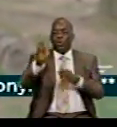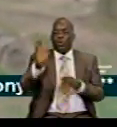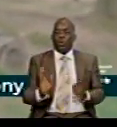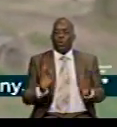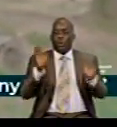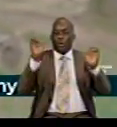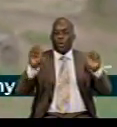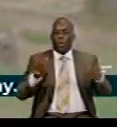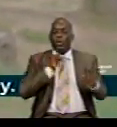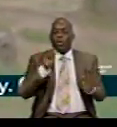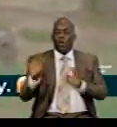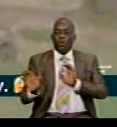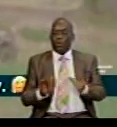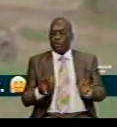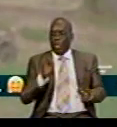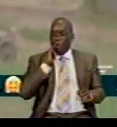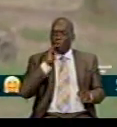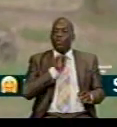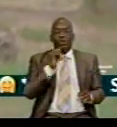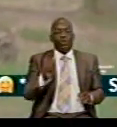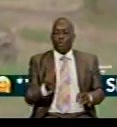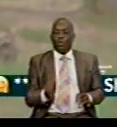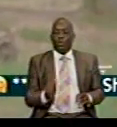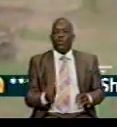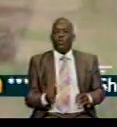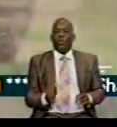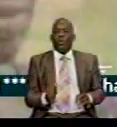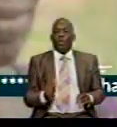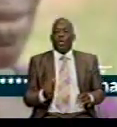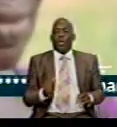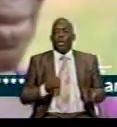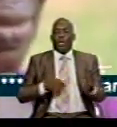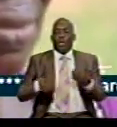And whenever it is enough, it shall be enough.